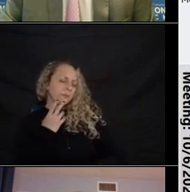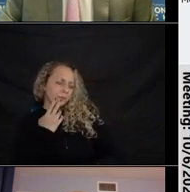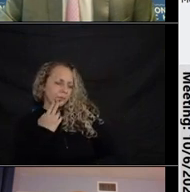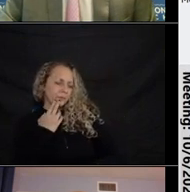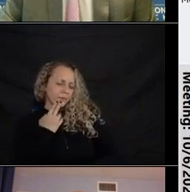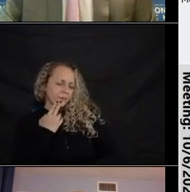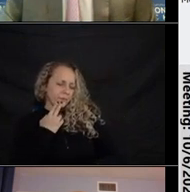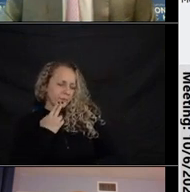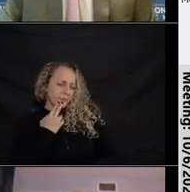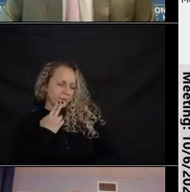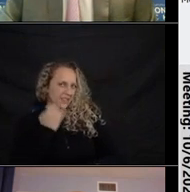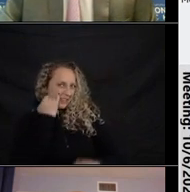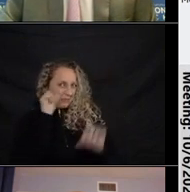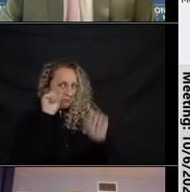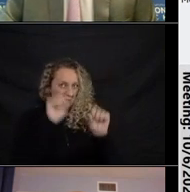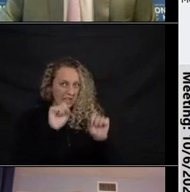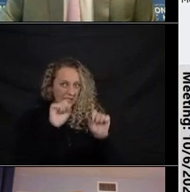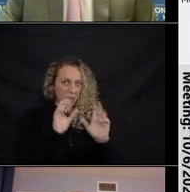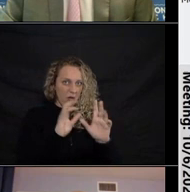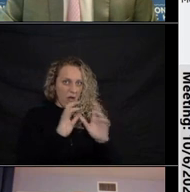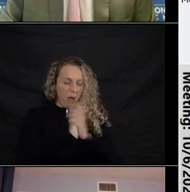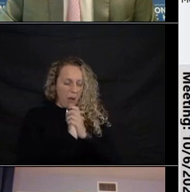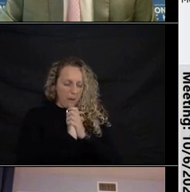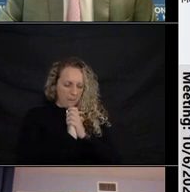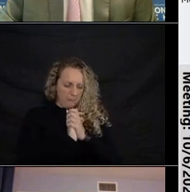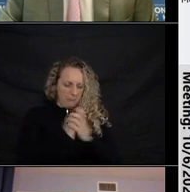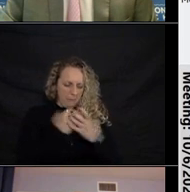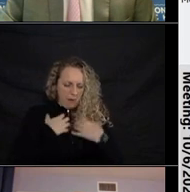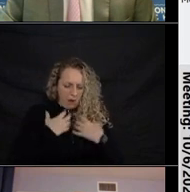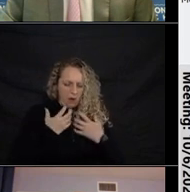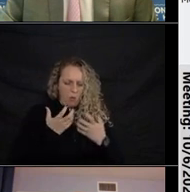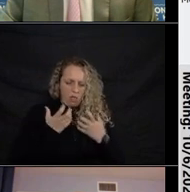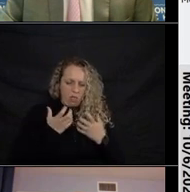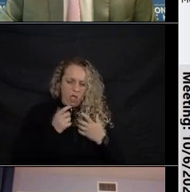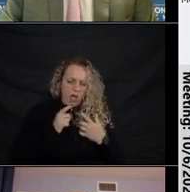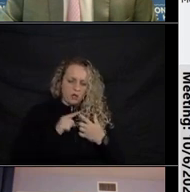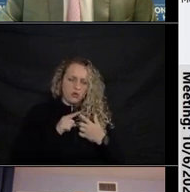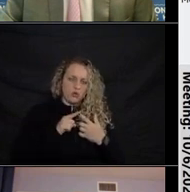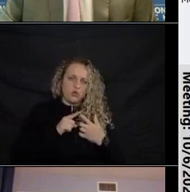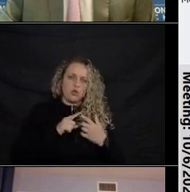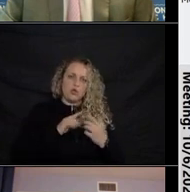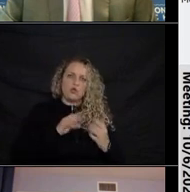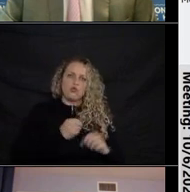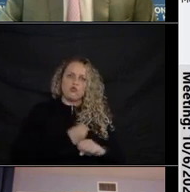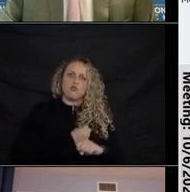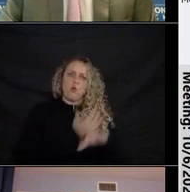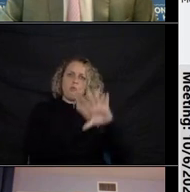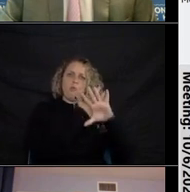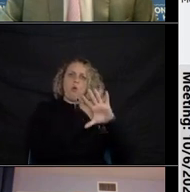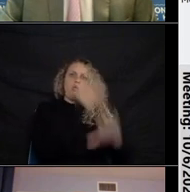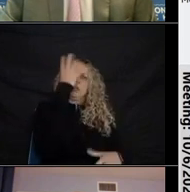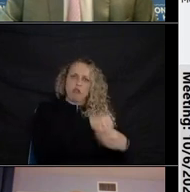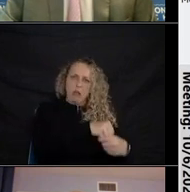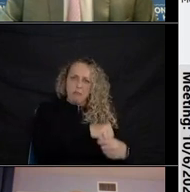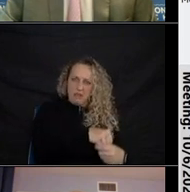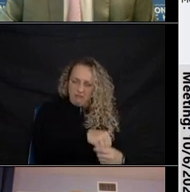If at all possible, I would like to remotely chime in if that's